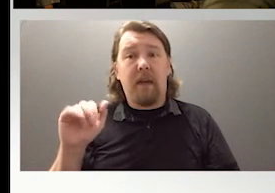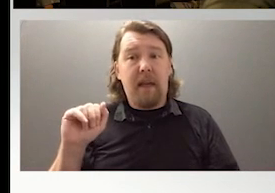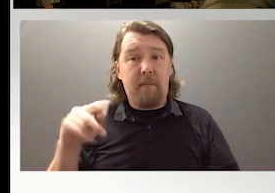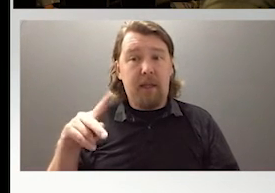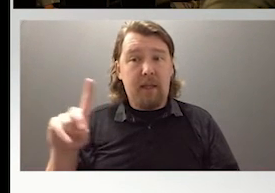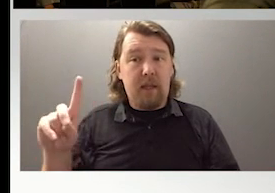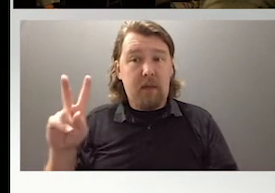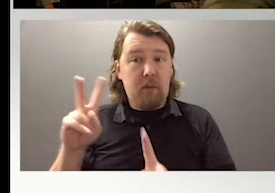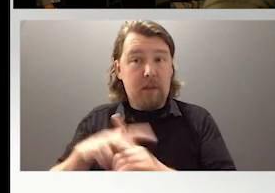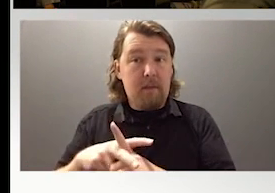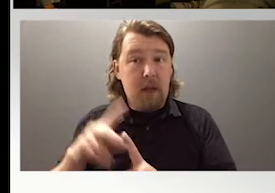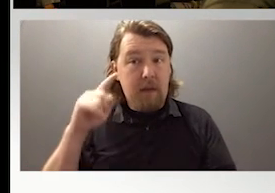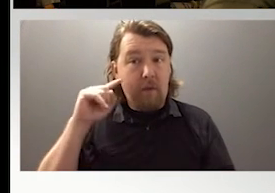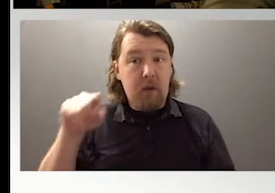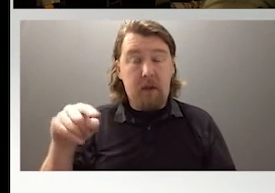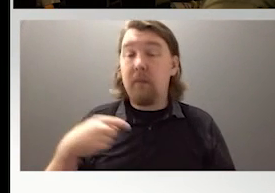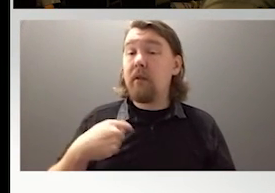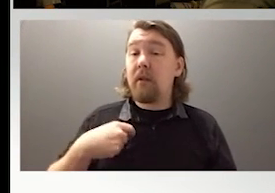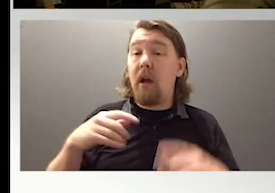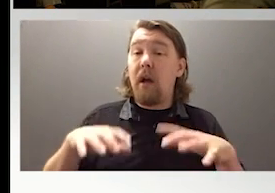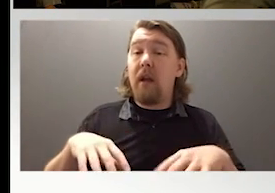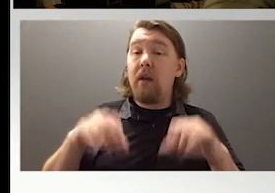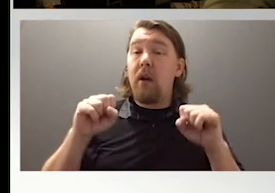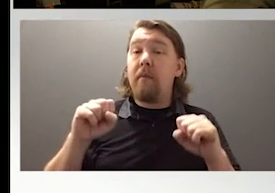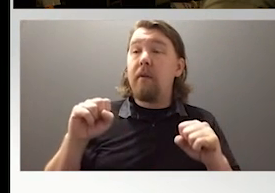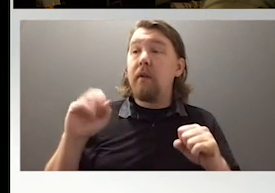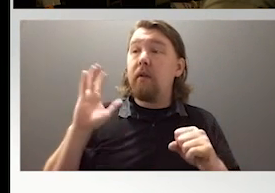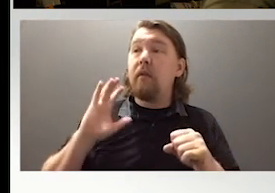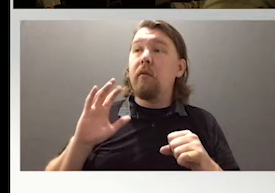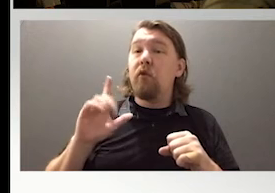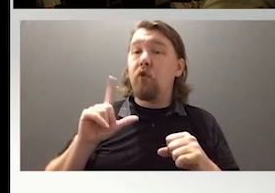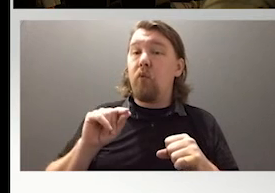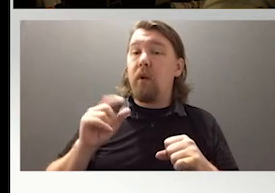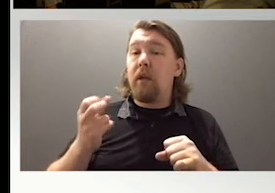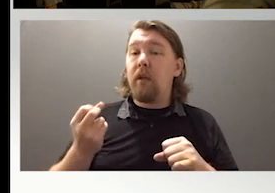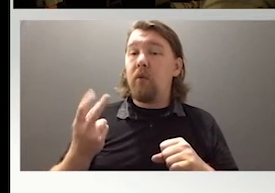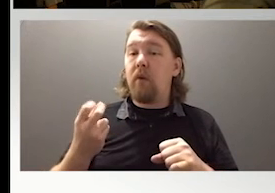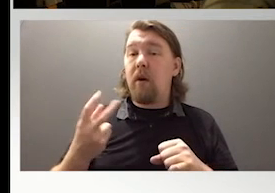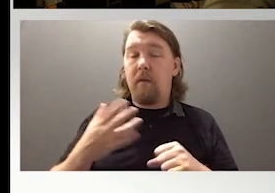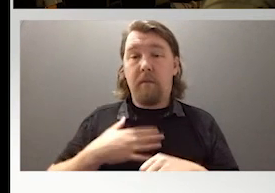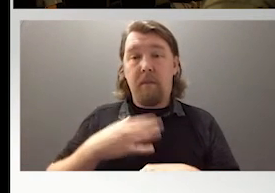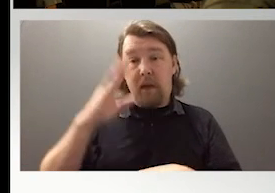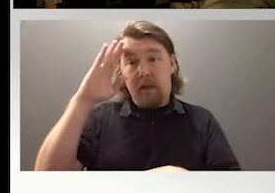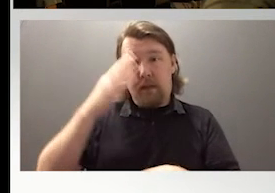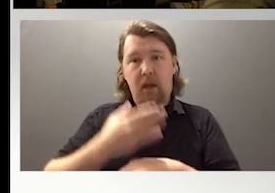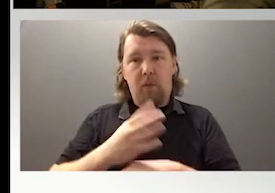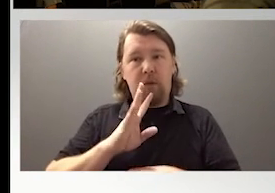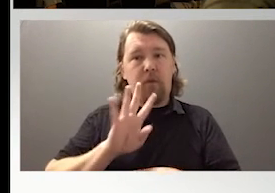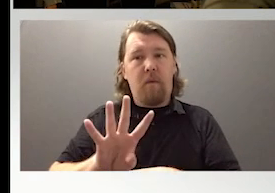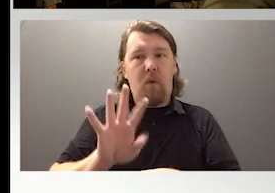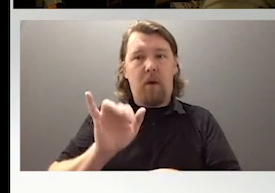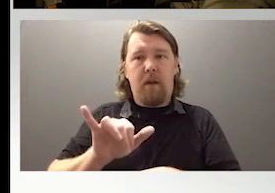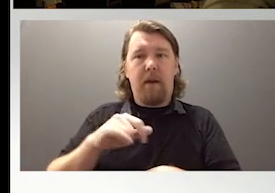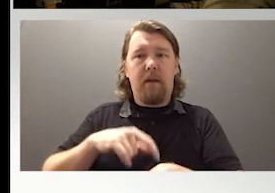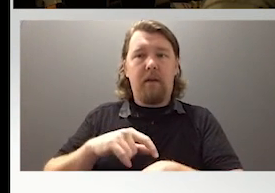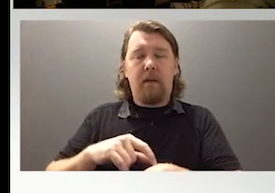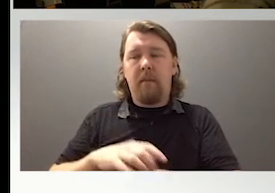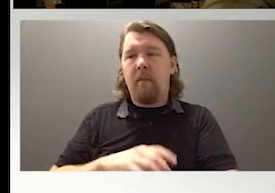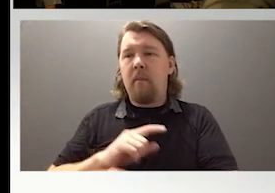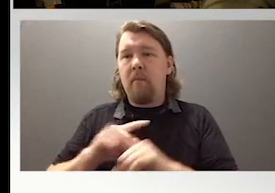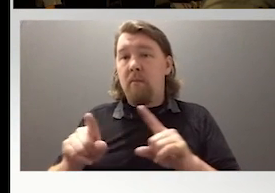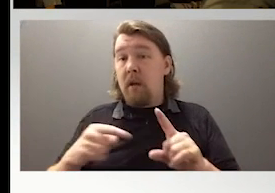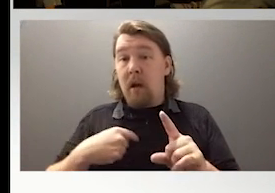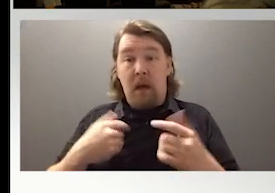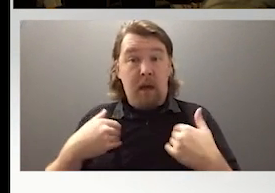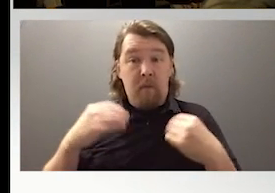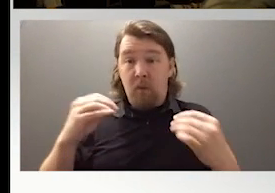APD was applied for the child? Because I too adopted in 2012. My son was 4 at the time, but